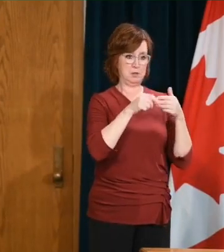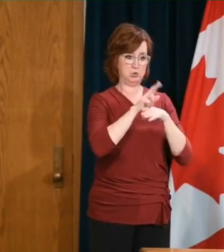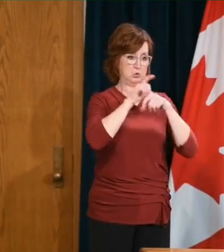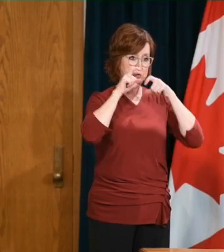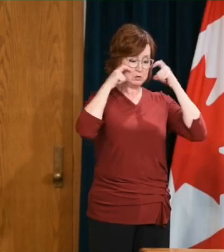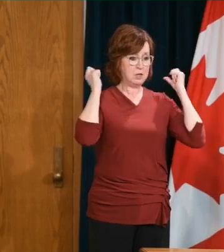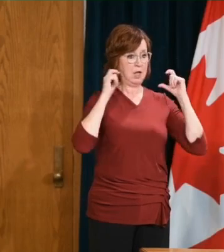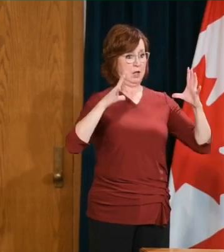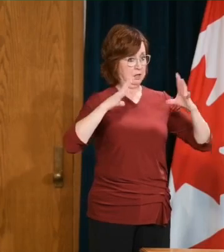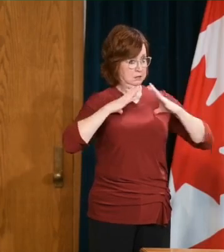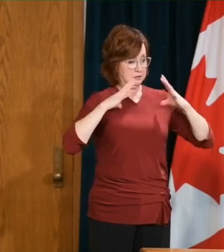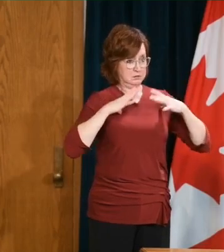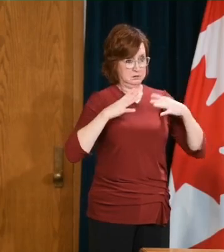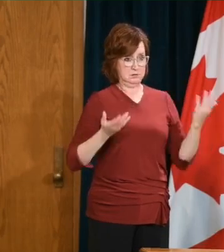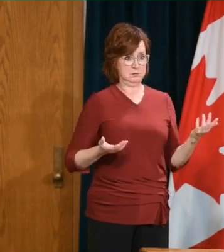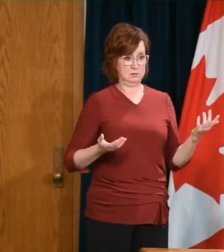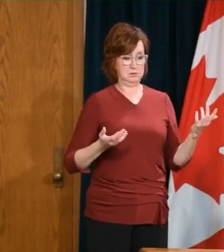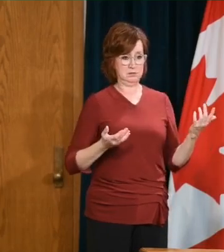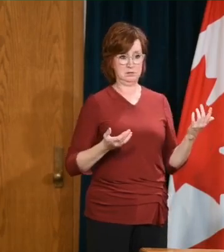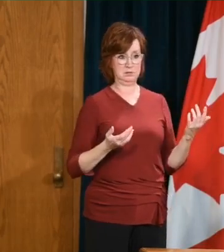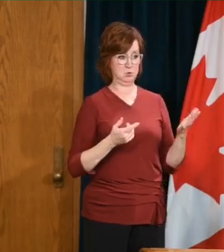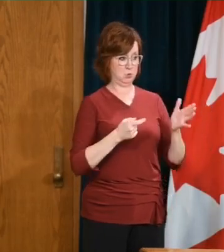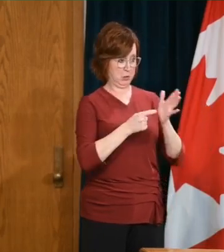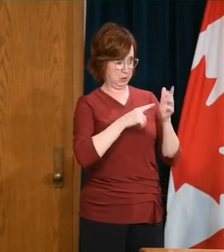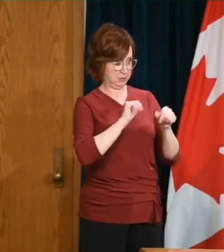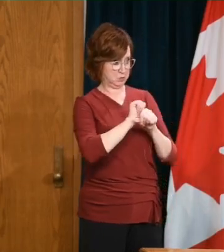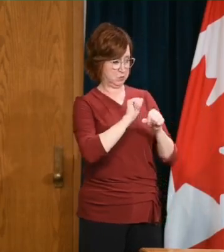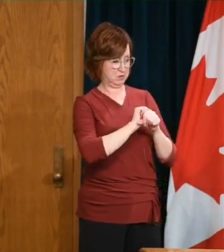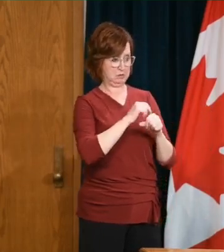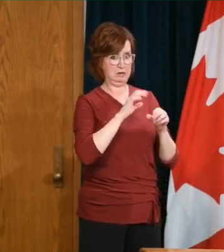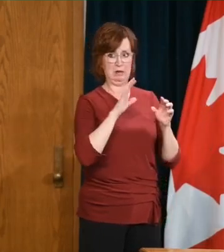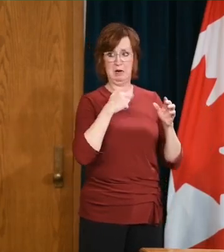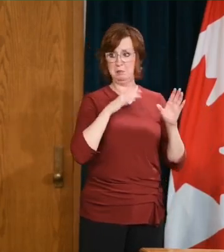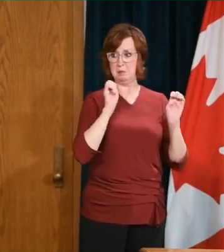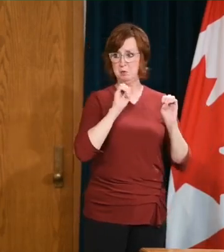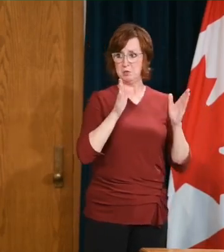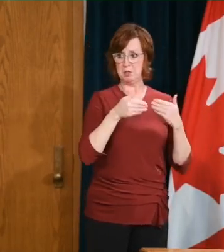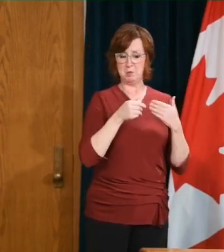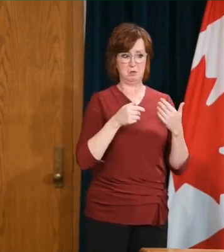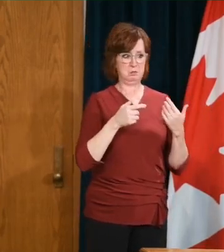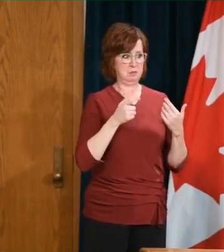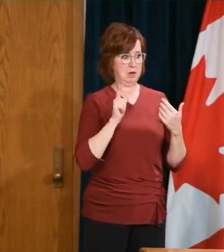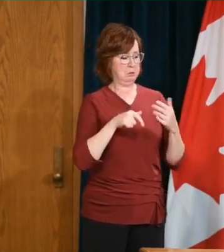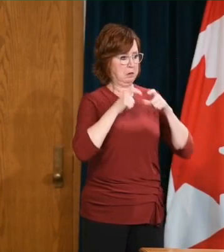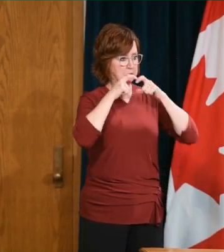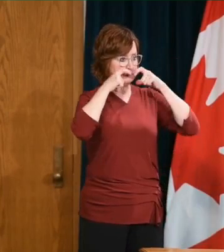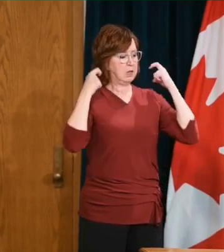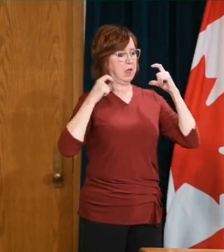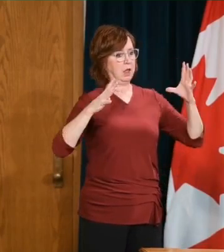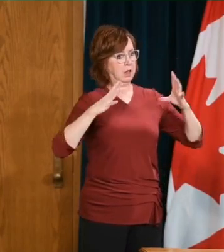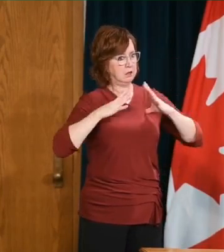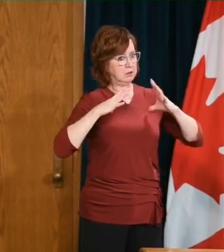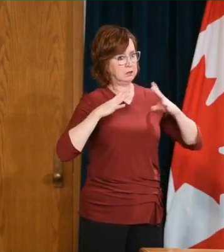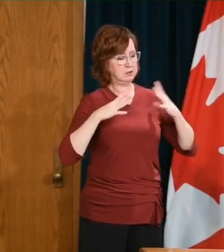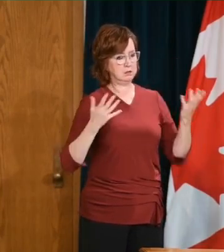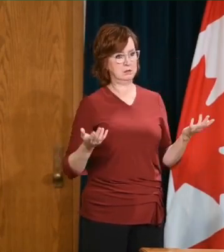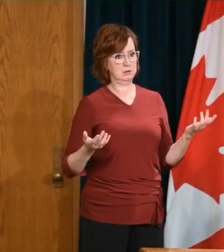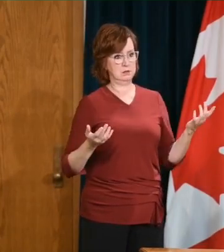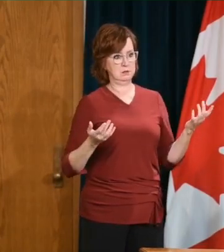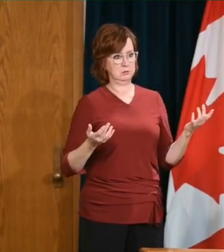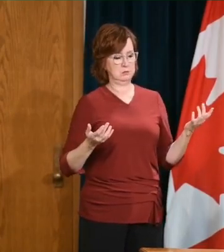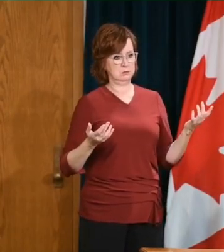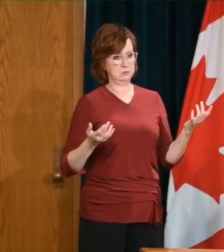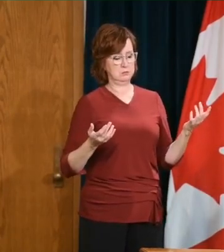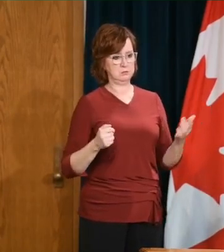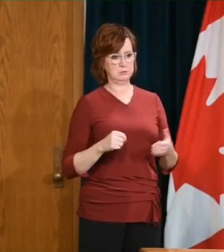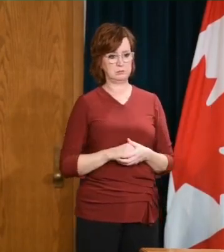essential workers, they don't have the luxury of staying home. They don't sometimes have the luxury of staying home if they were in contact for the full 14 days. They